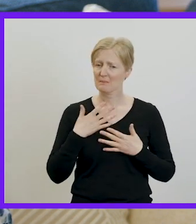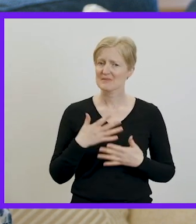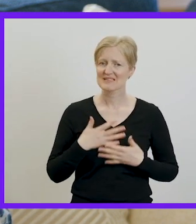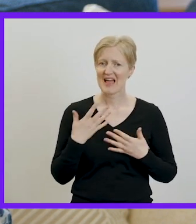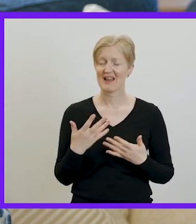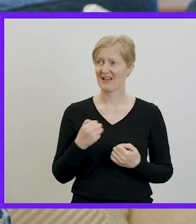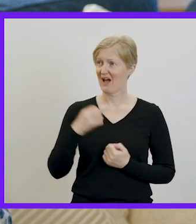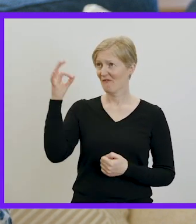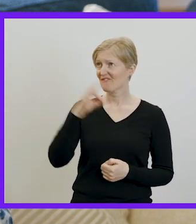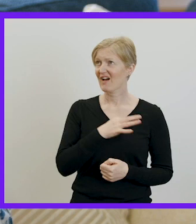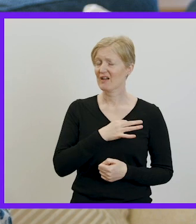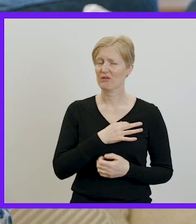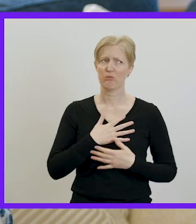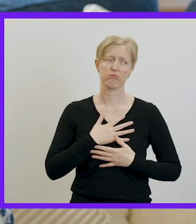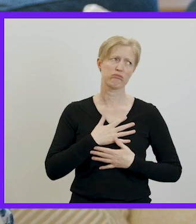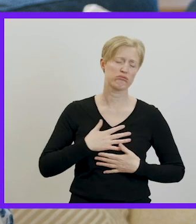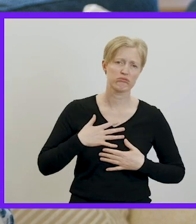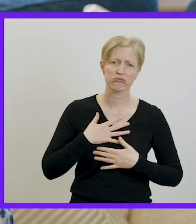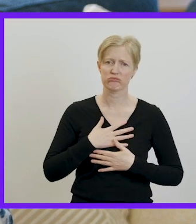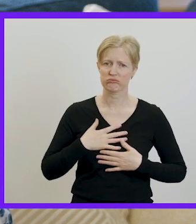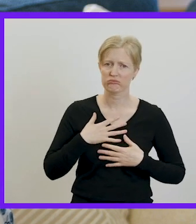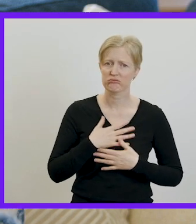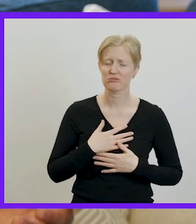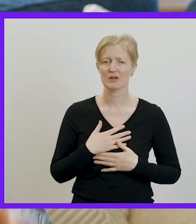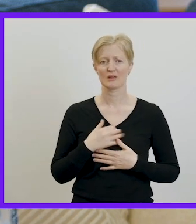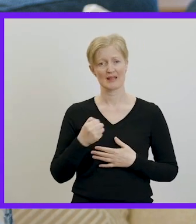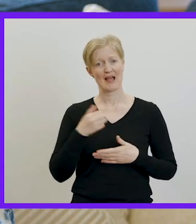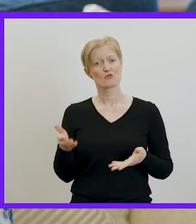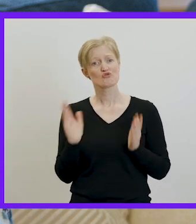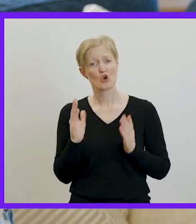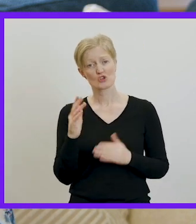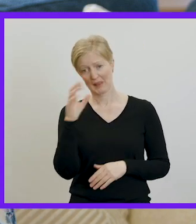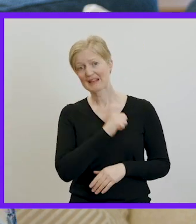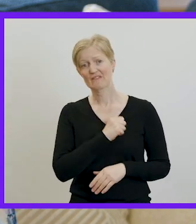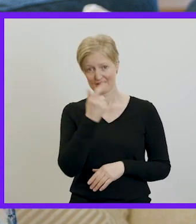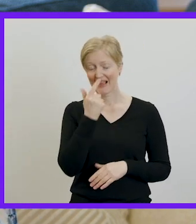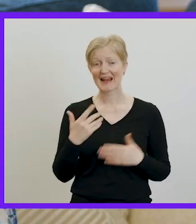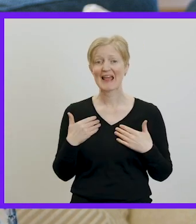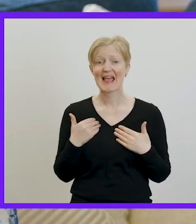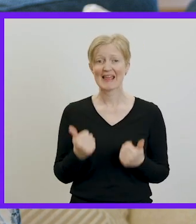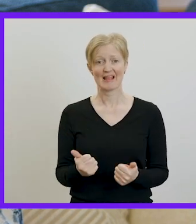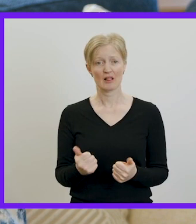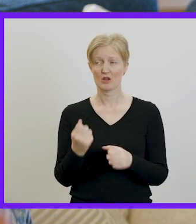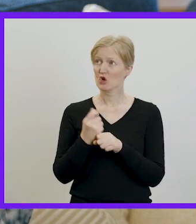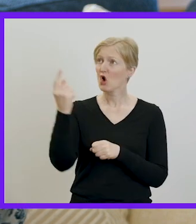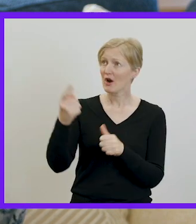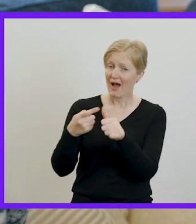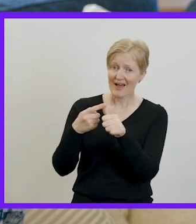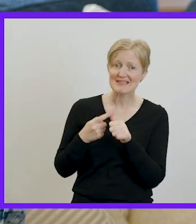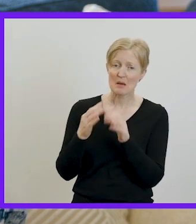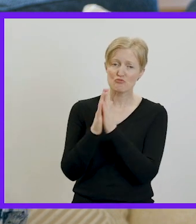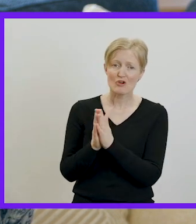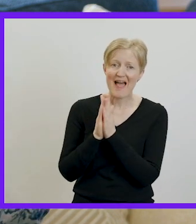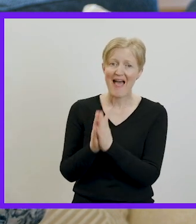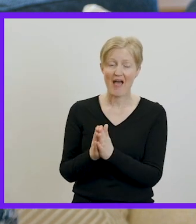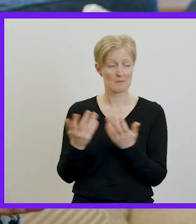very discouraged in our faith as well. We come from a movement, the Vineyard movement, that believes in healing, that believes that God answers